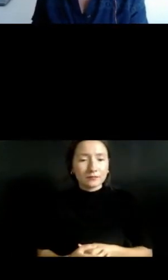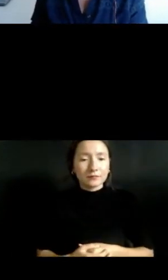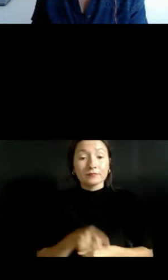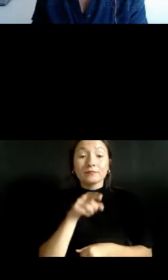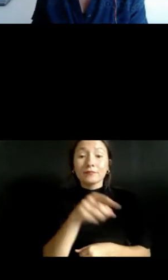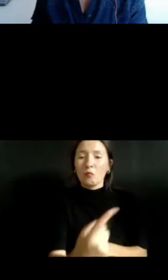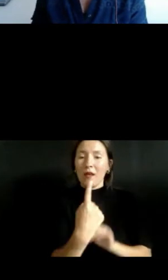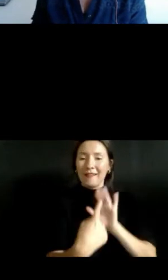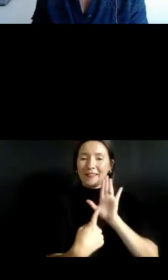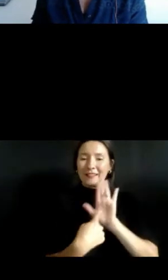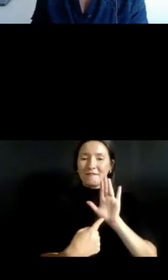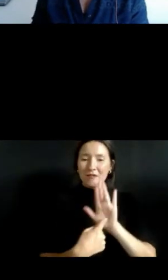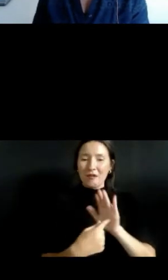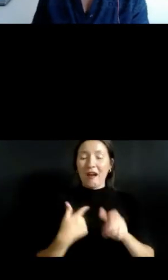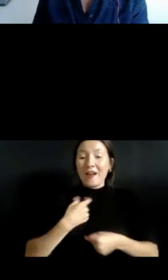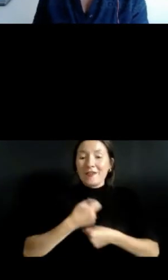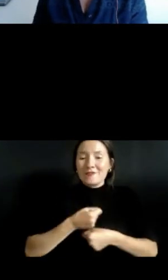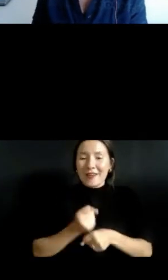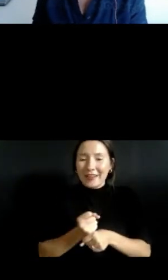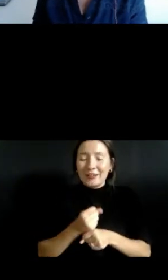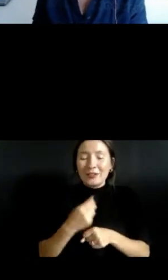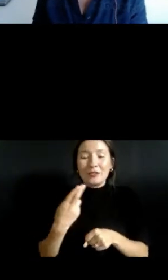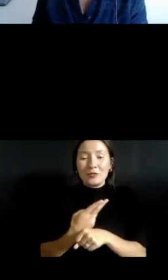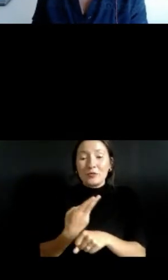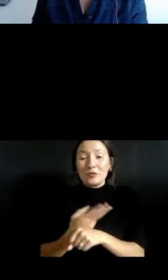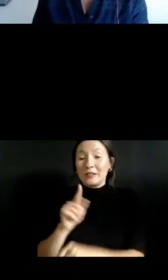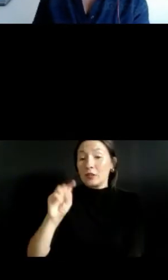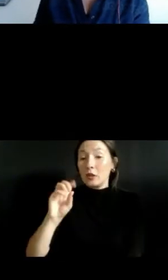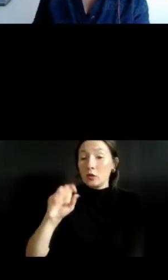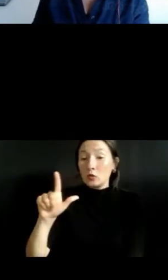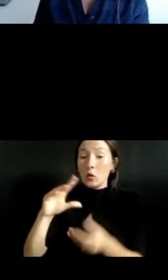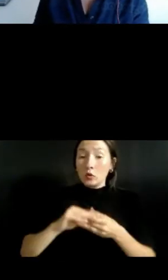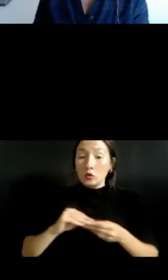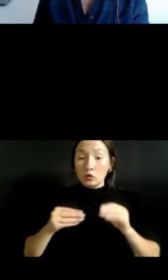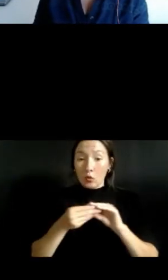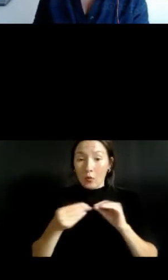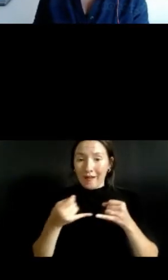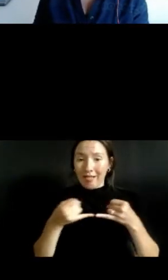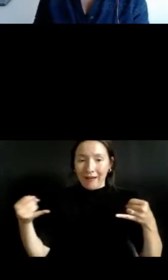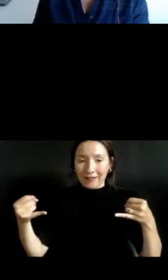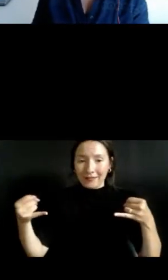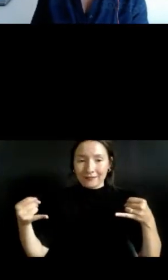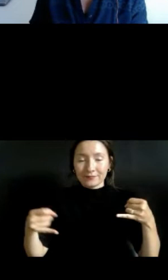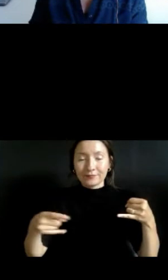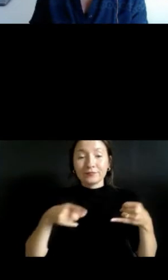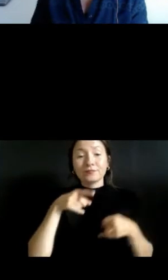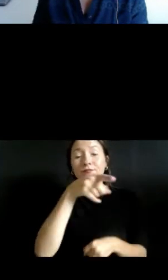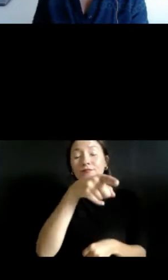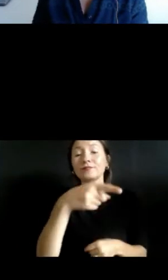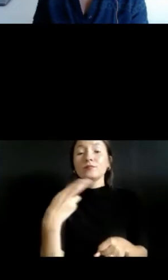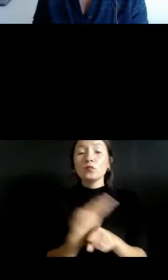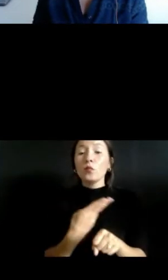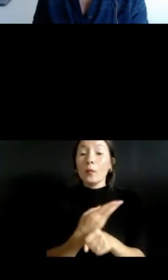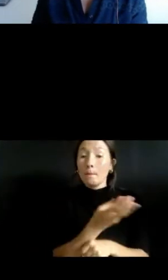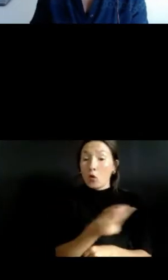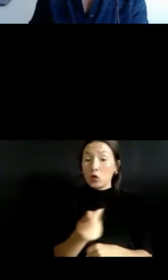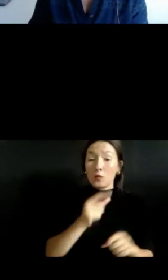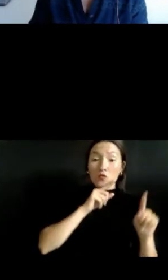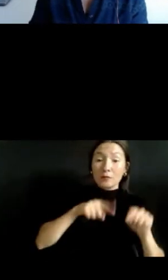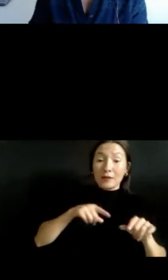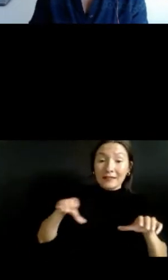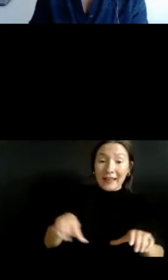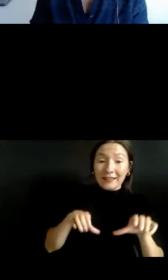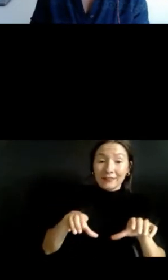how taking a multiple response activity and combining it with images and motion paths can mimic a drag and